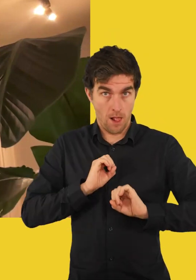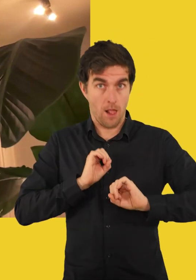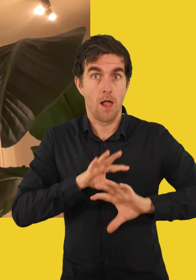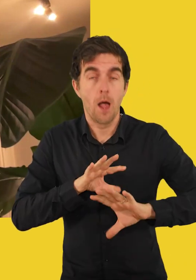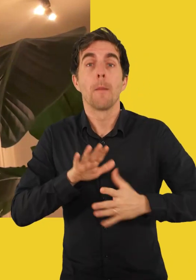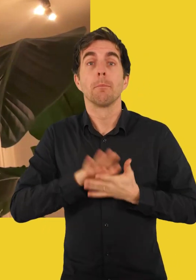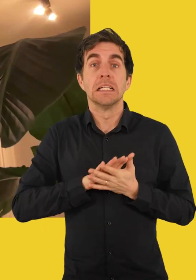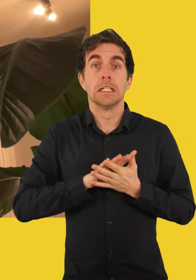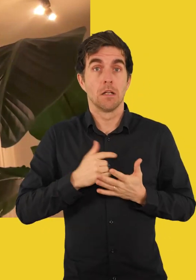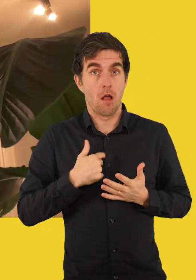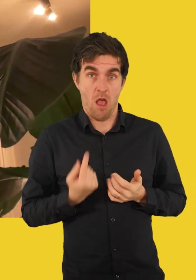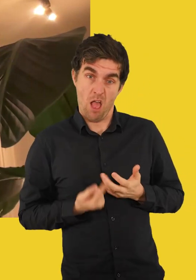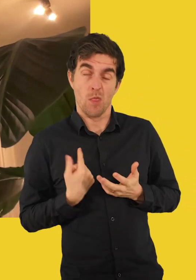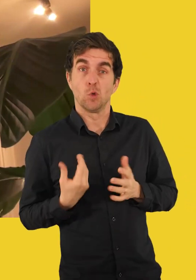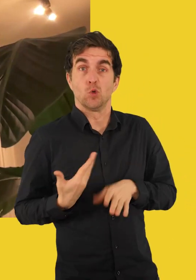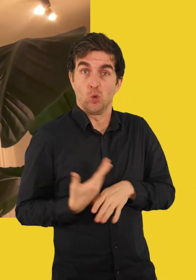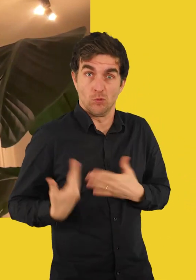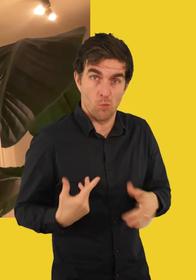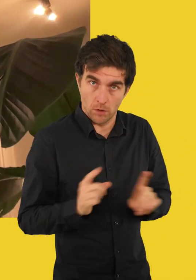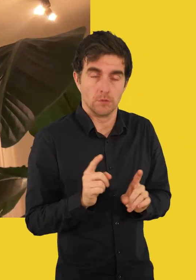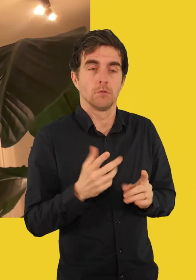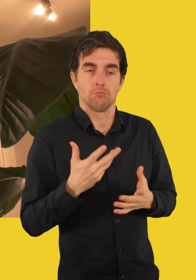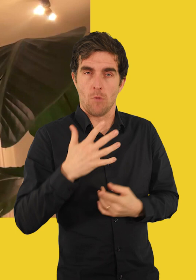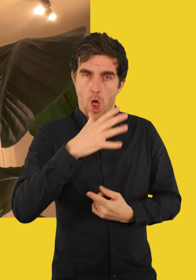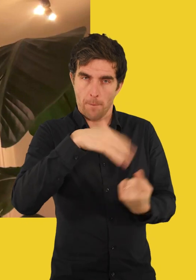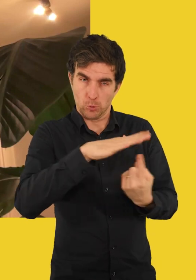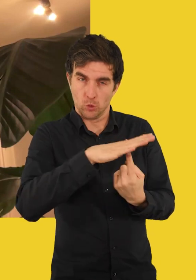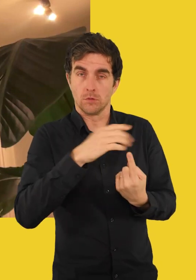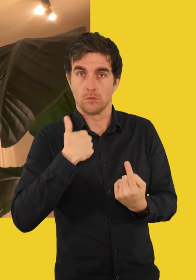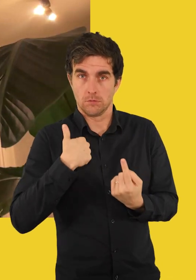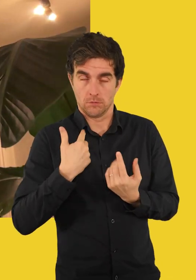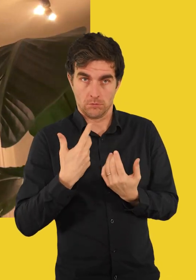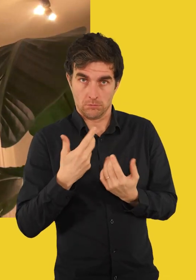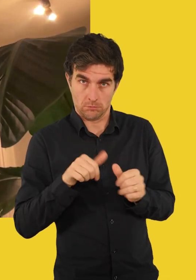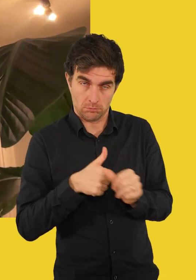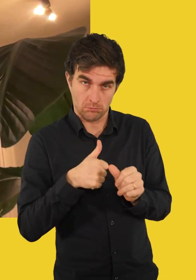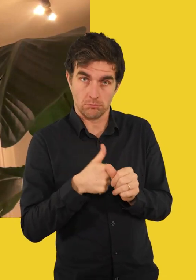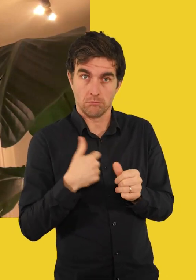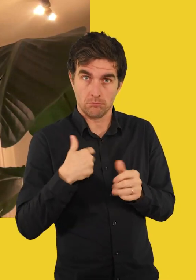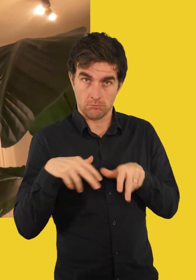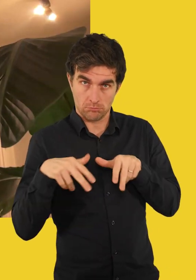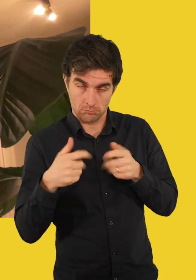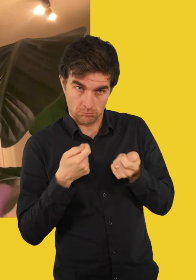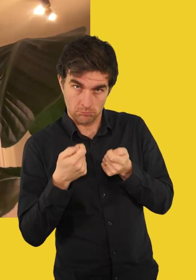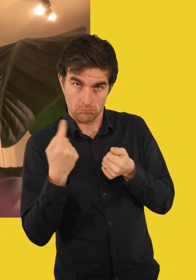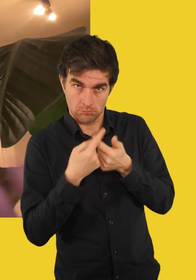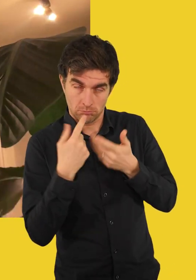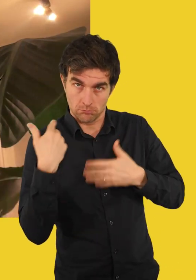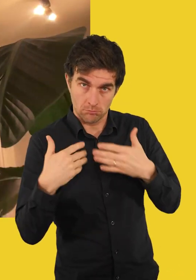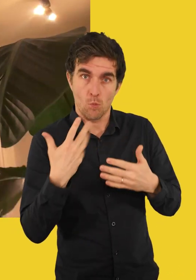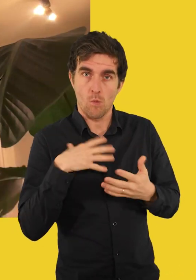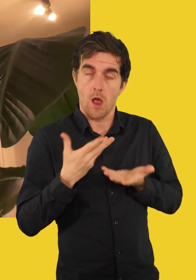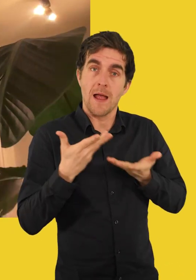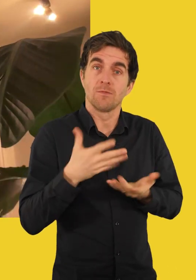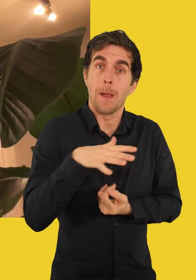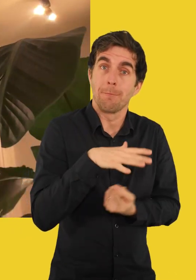that we do is build a community of practice with litigating organizations that want to work in a more community-centered way, but who